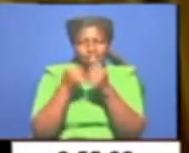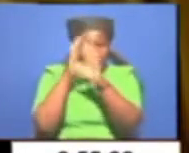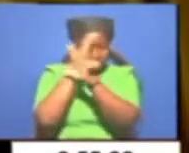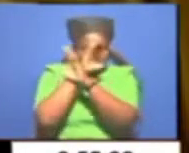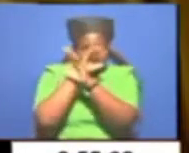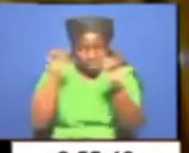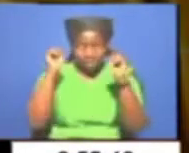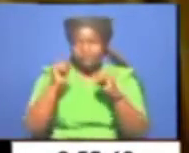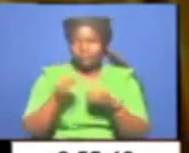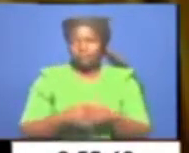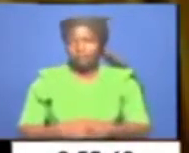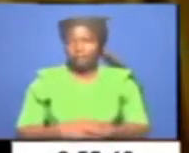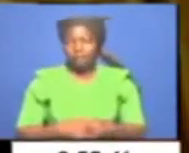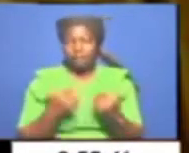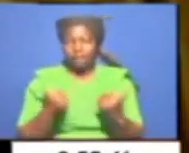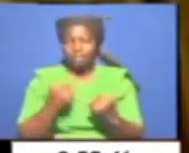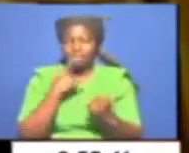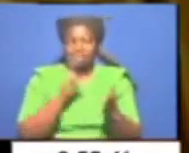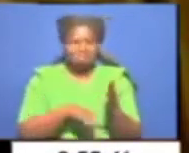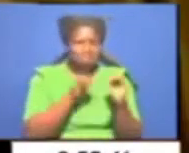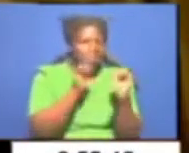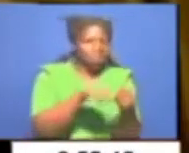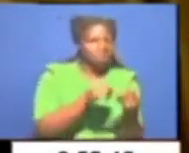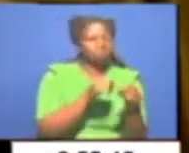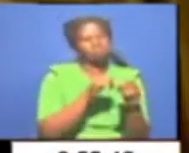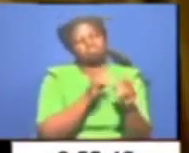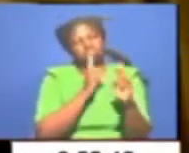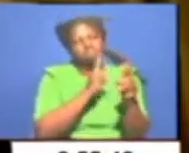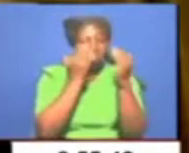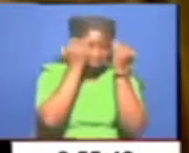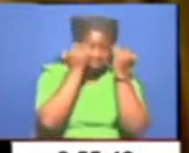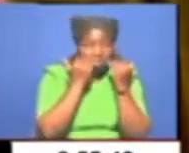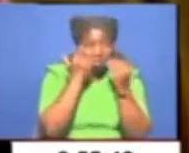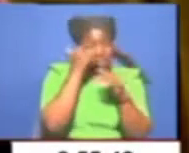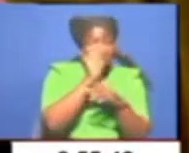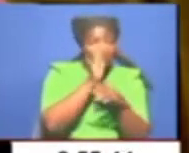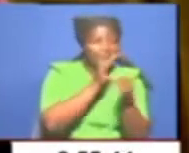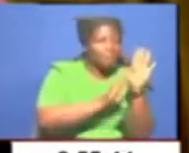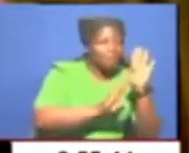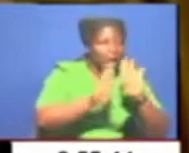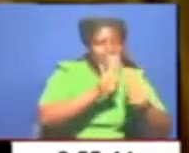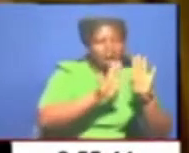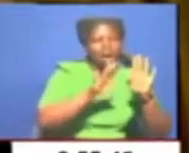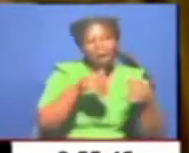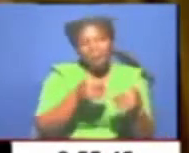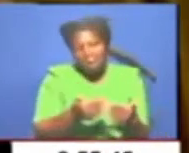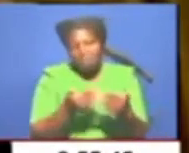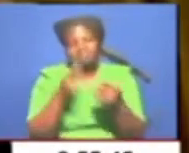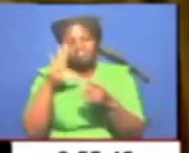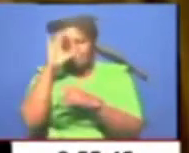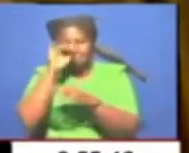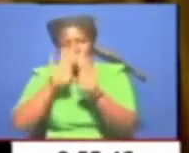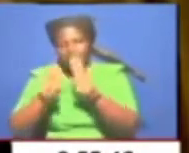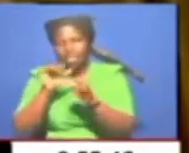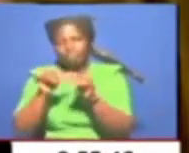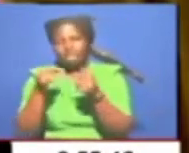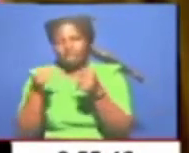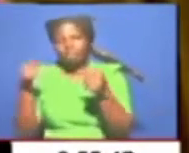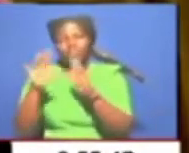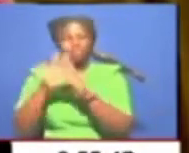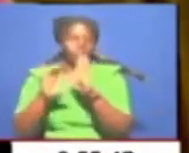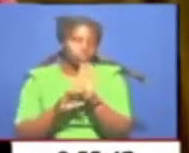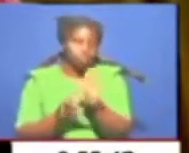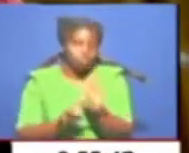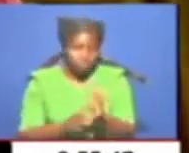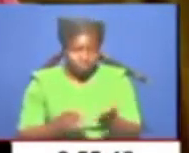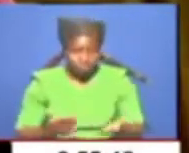sue him for any conduct, his actions or omissions, that are contrary to the Constitution. The